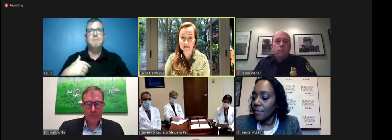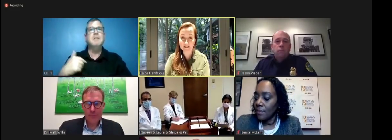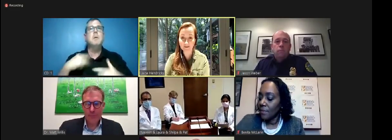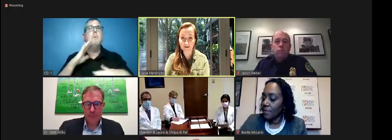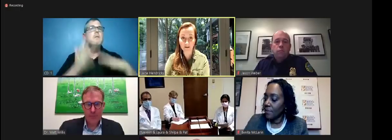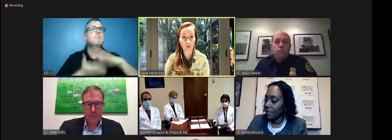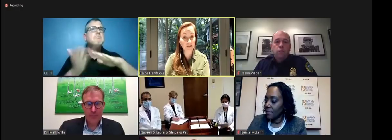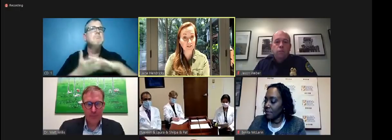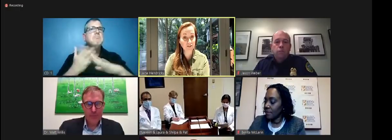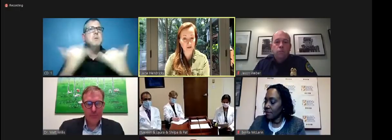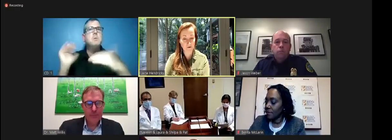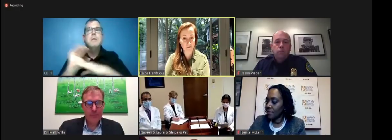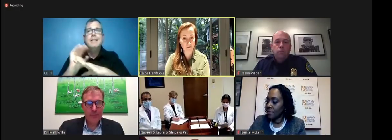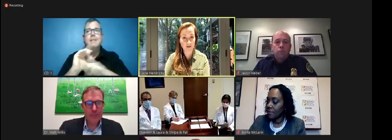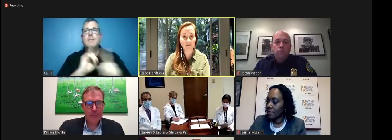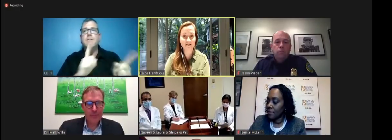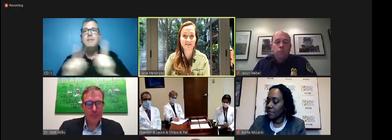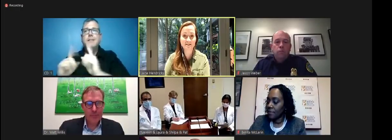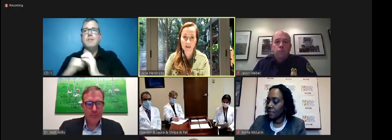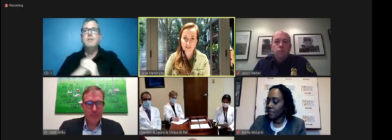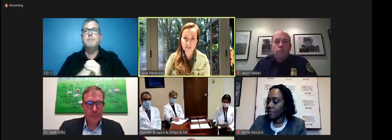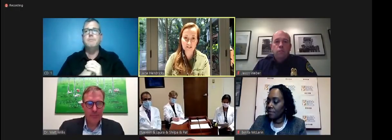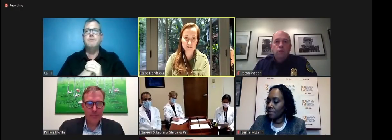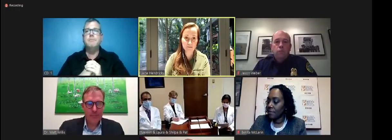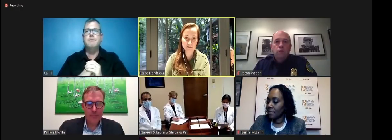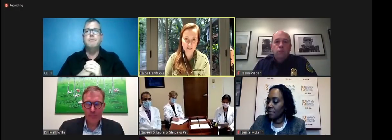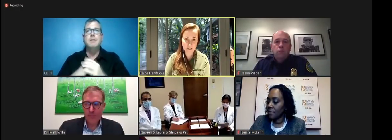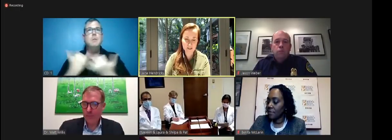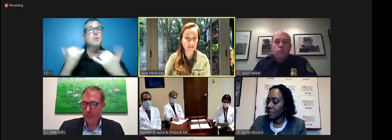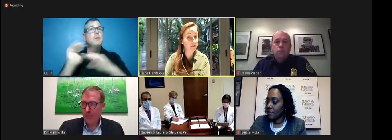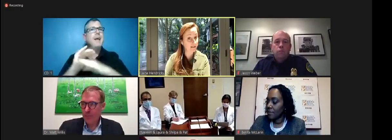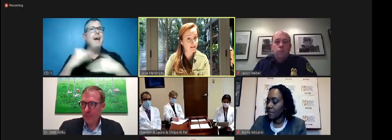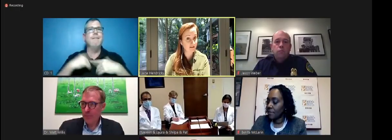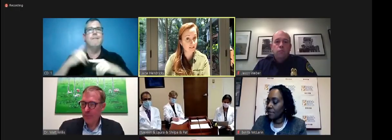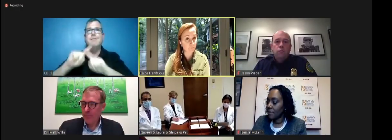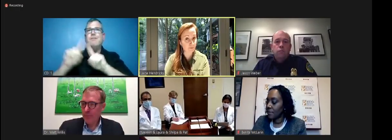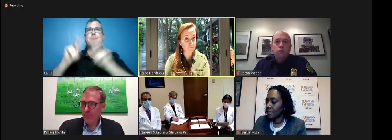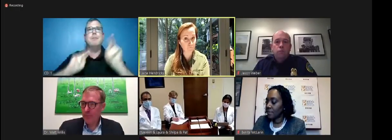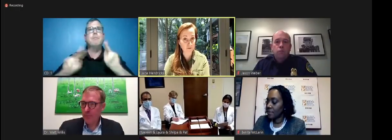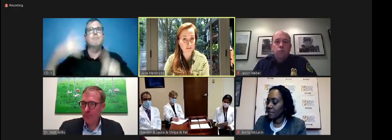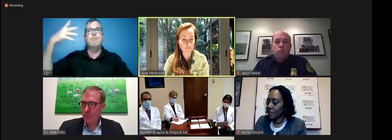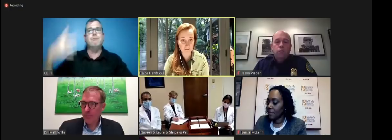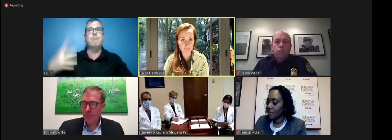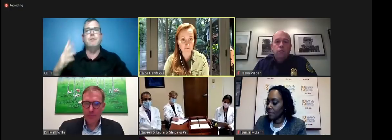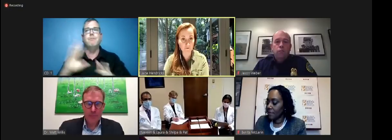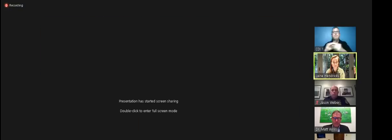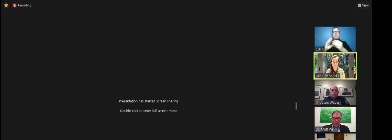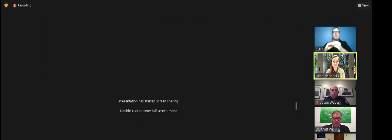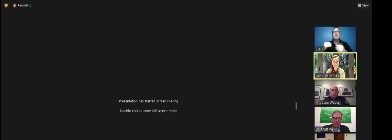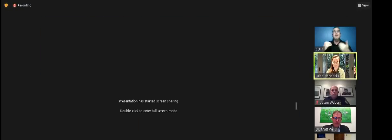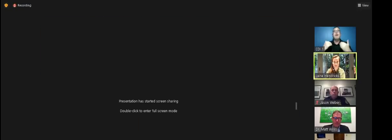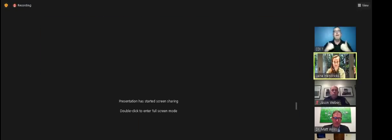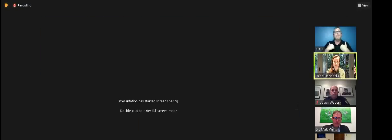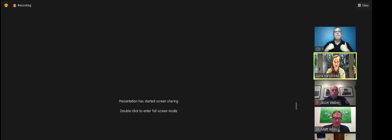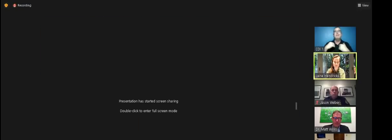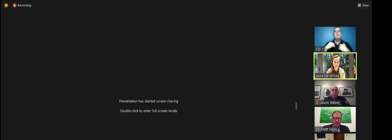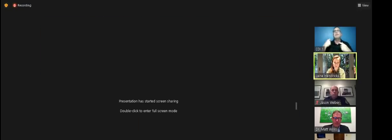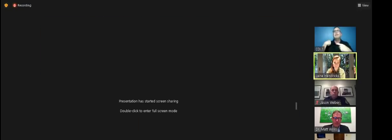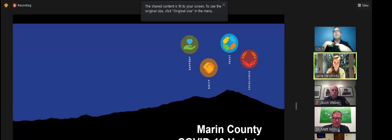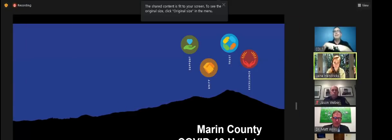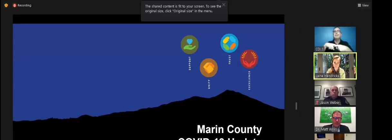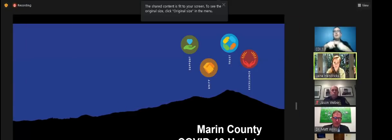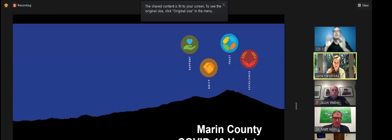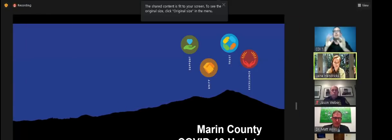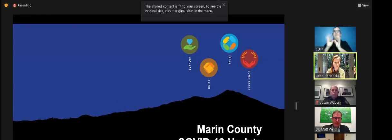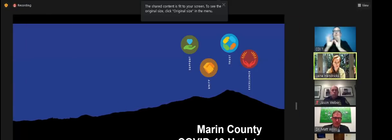we begin, I want to let you know that Spanish interpretation is available for this event for those that are joining us on